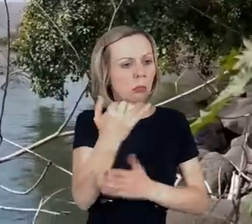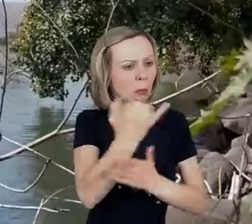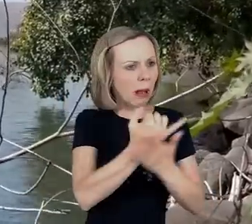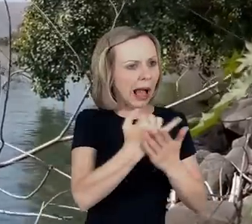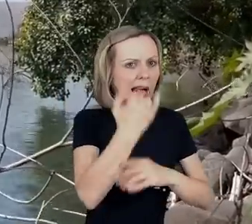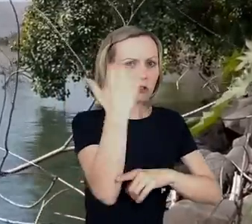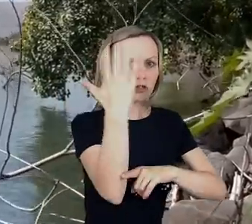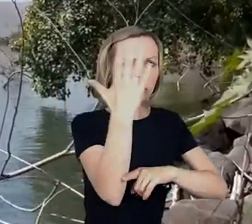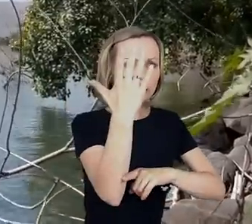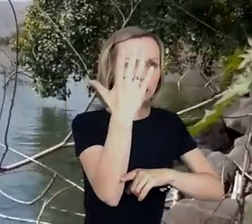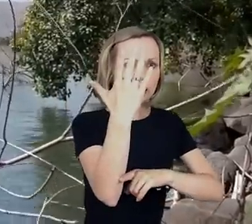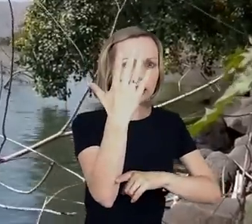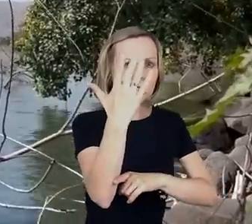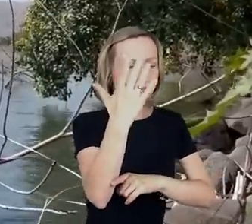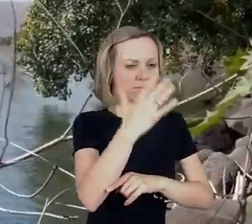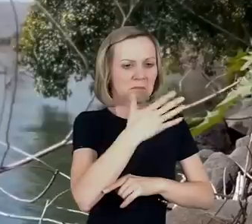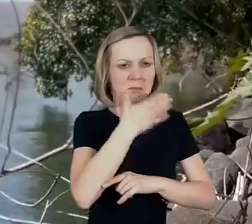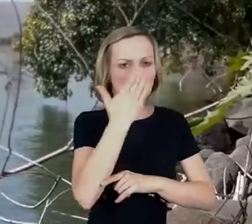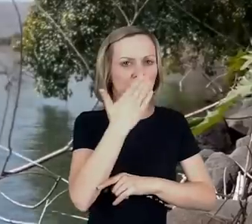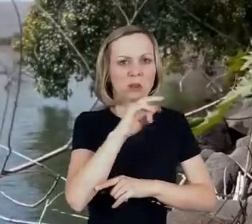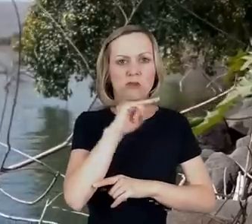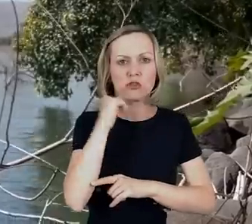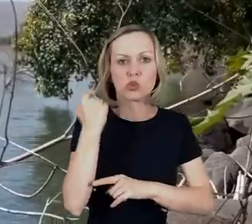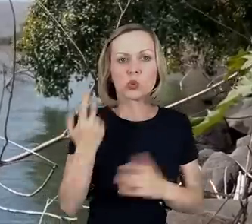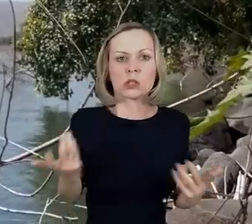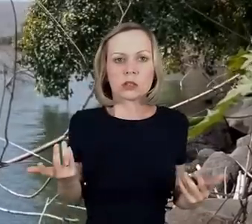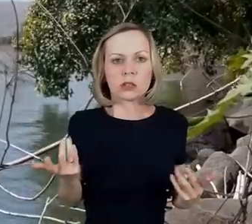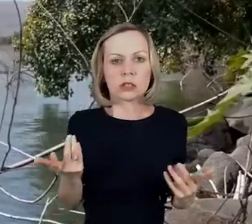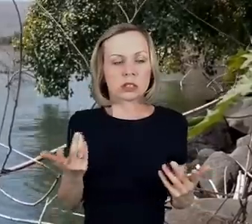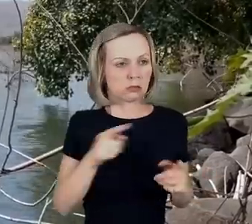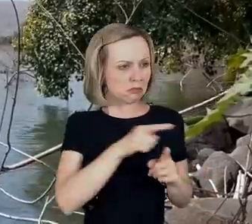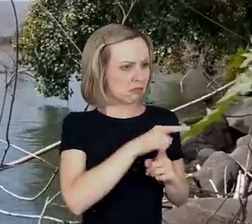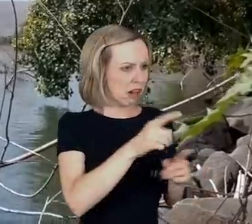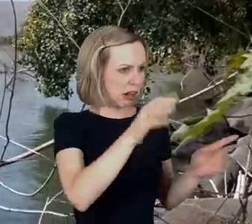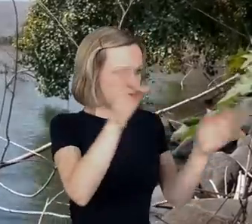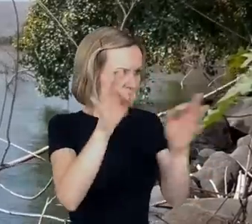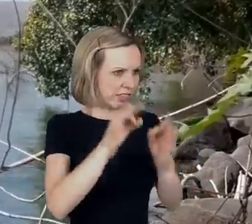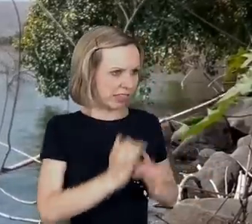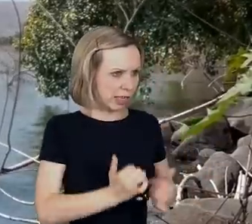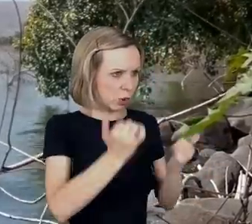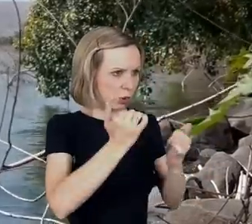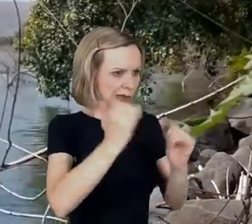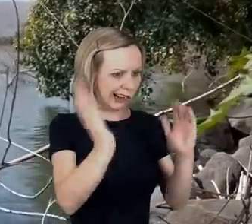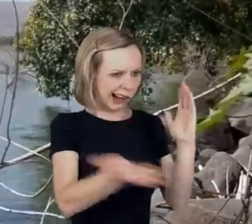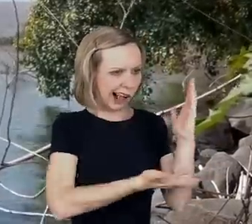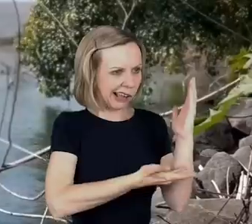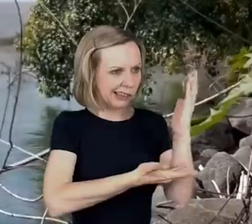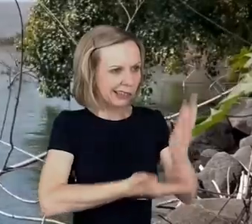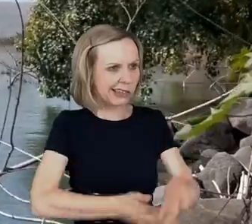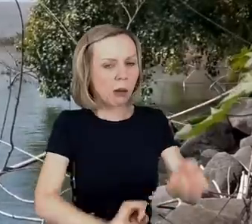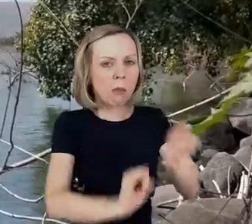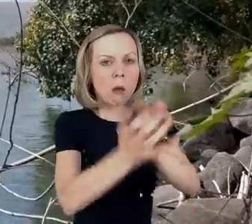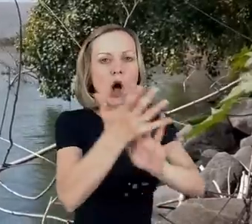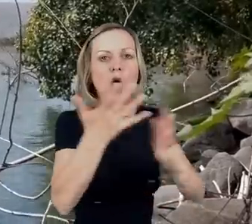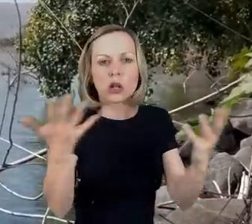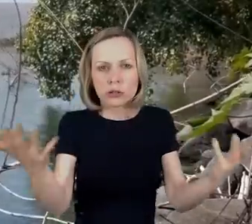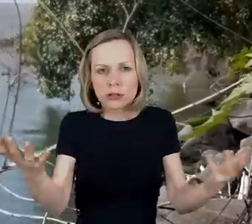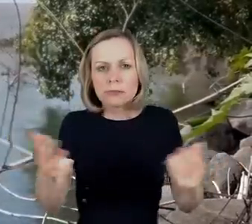bad tree bear good fruit. Every tree that does not bear good fruit is cut down and thrown into the